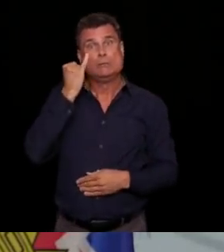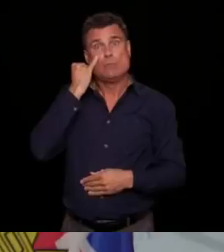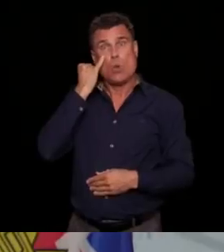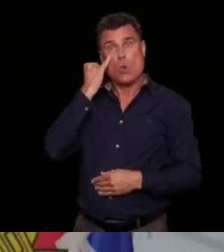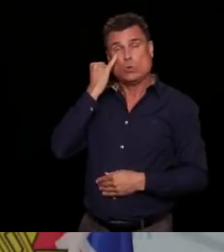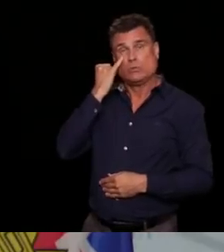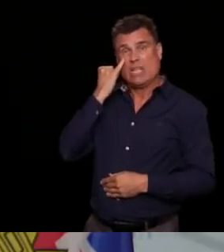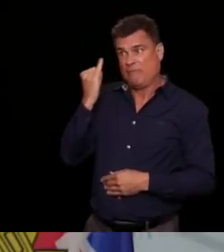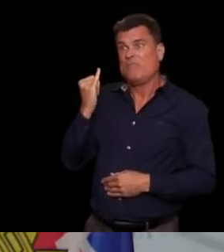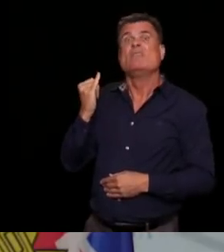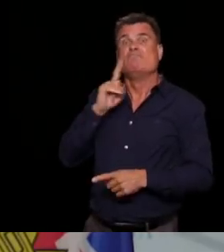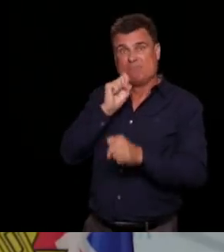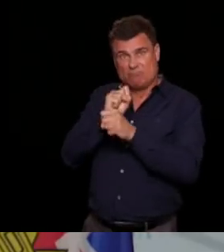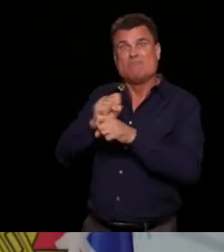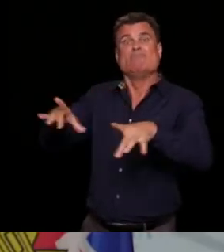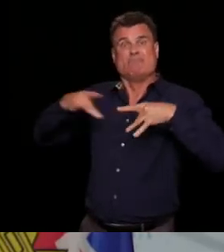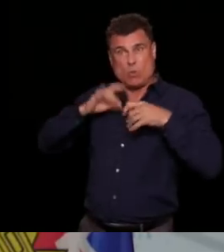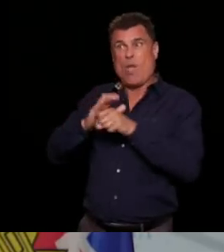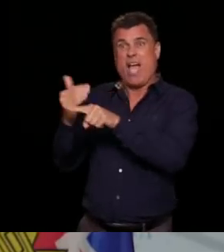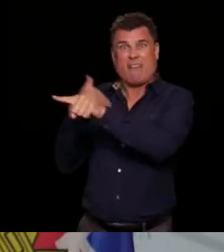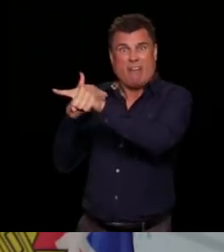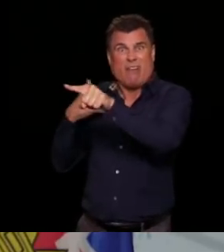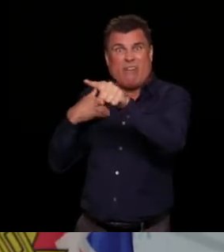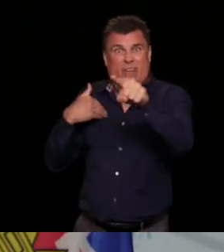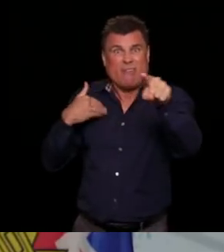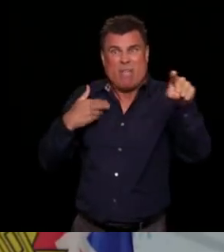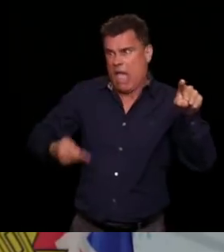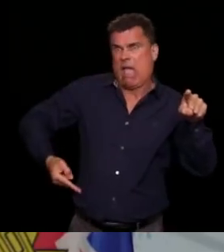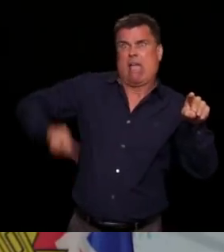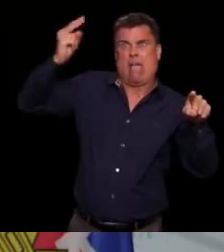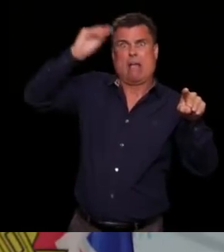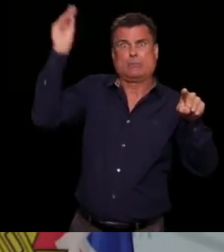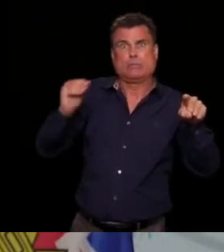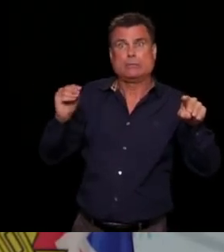populations, or there's an actual increase in testing, and